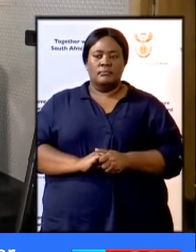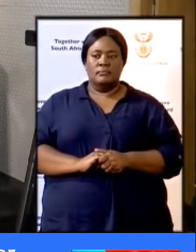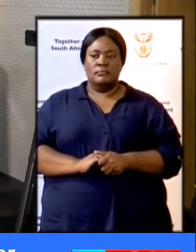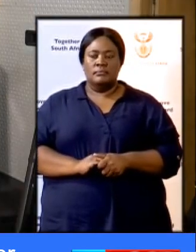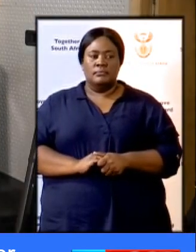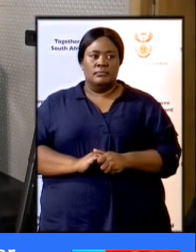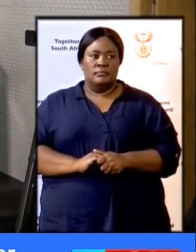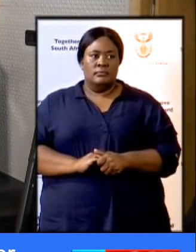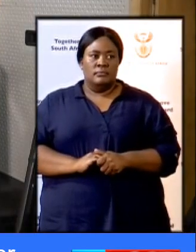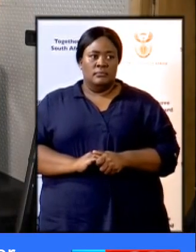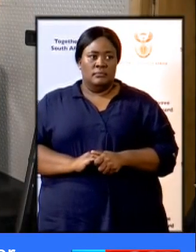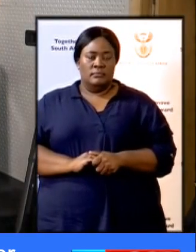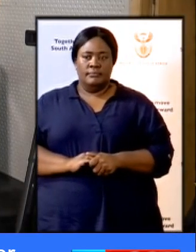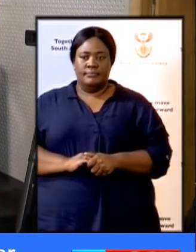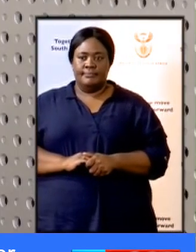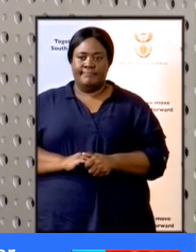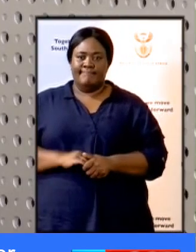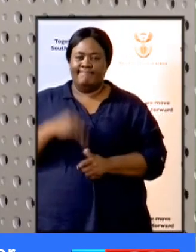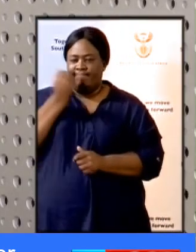In